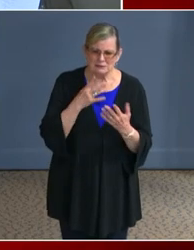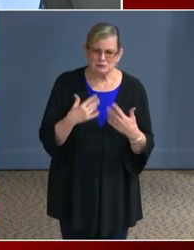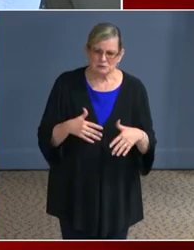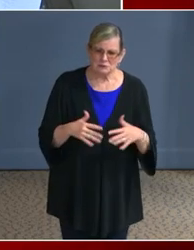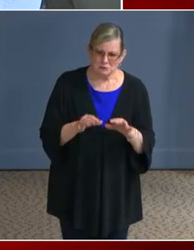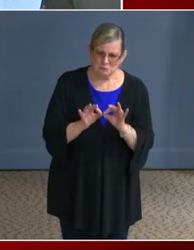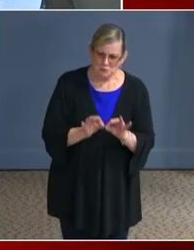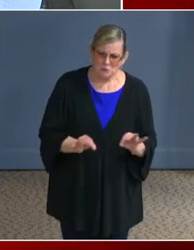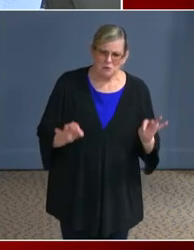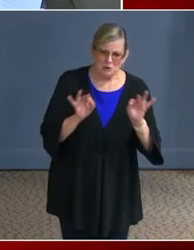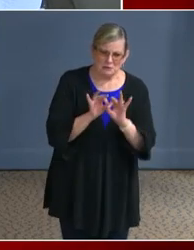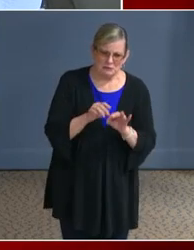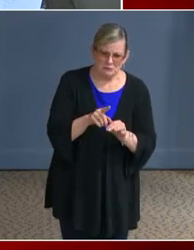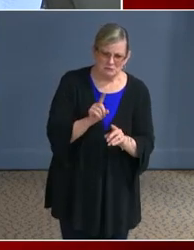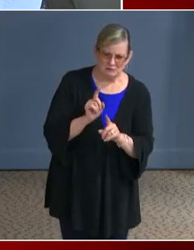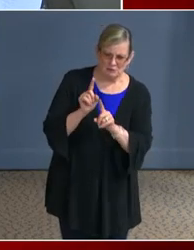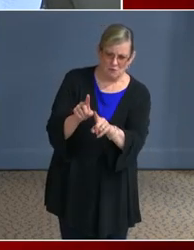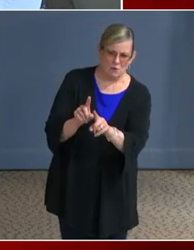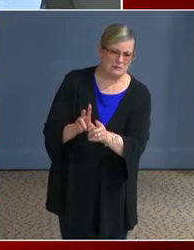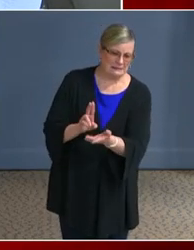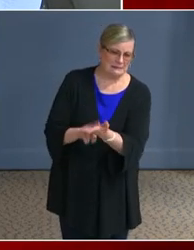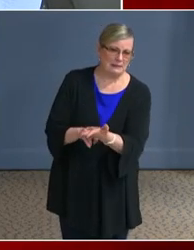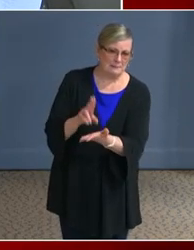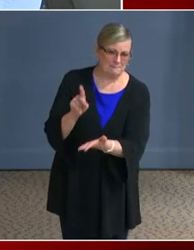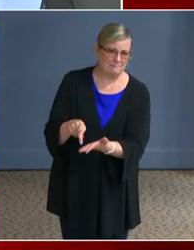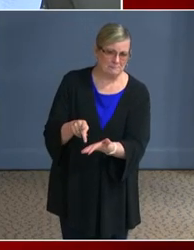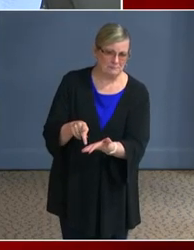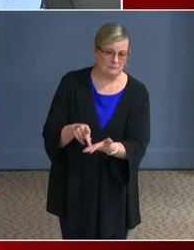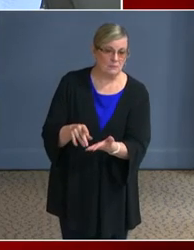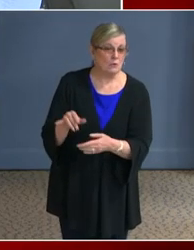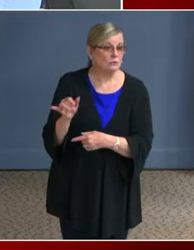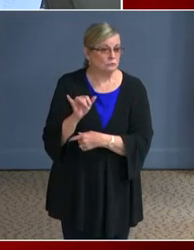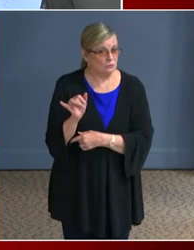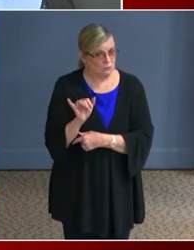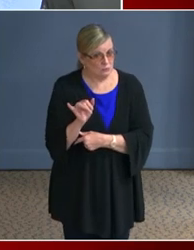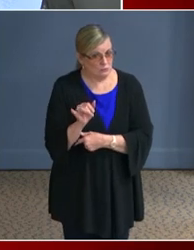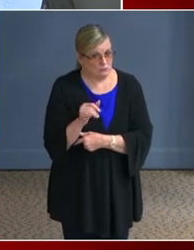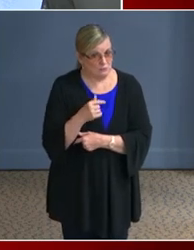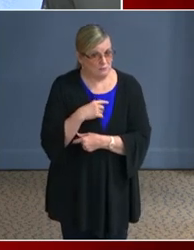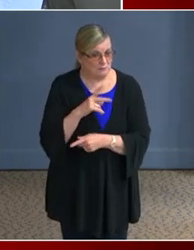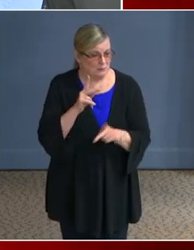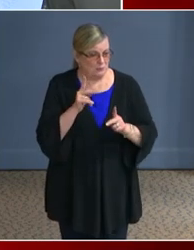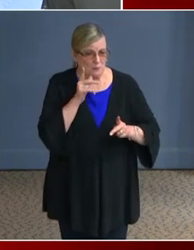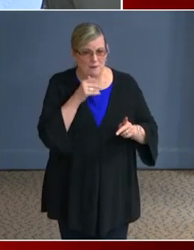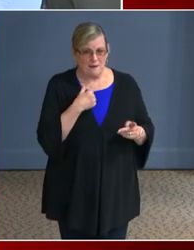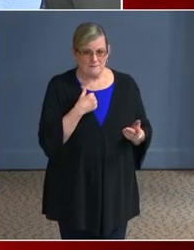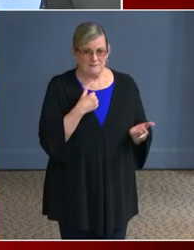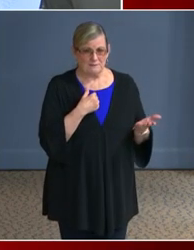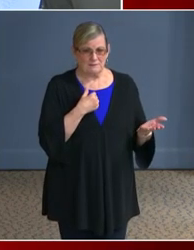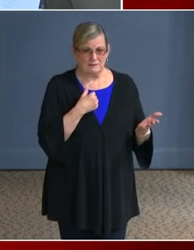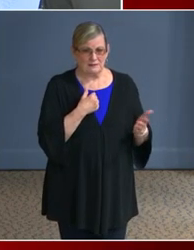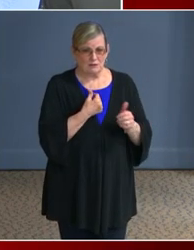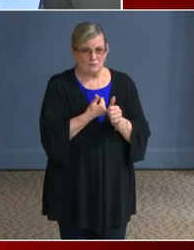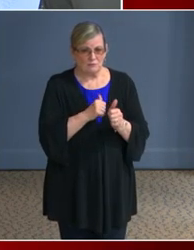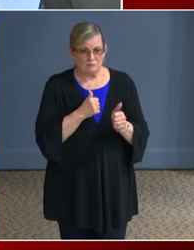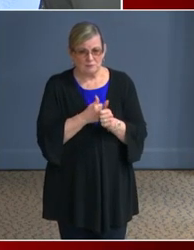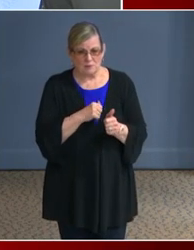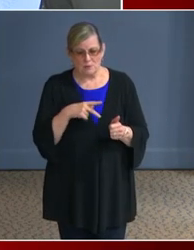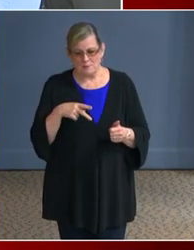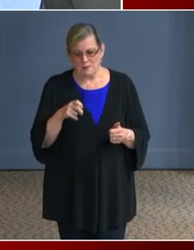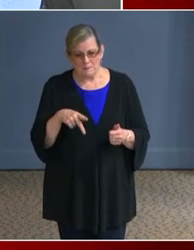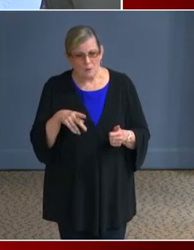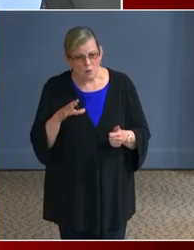do go and sign up. And we also need people who have arrearages at Pepco and DC Water